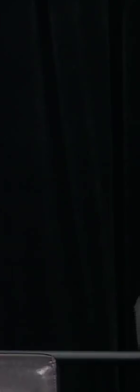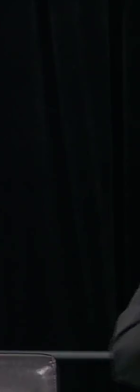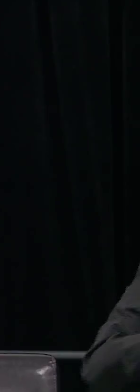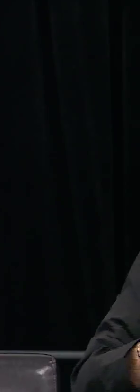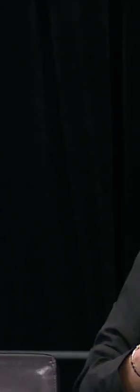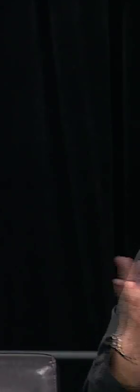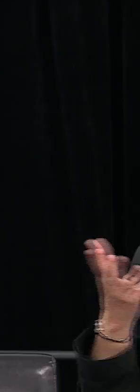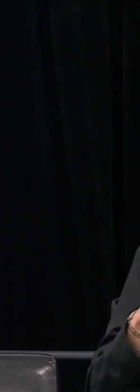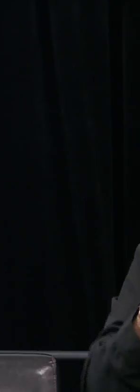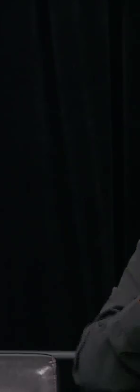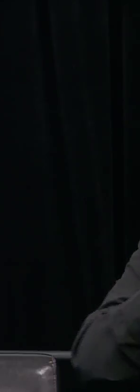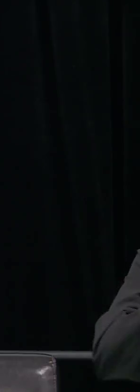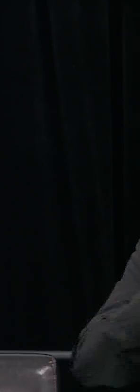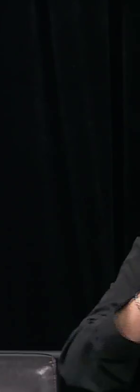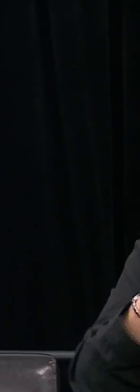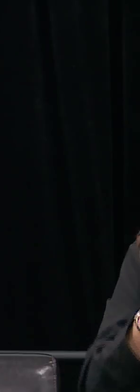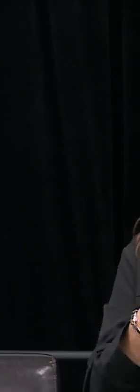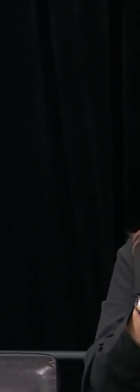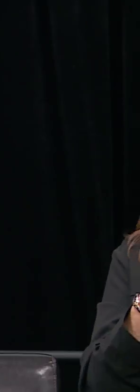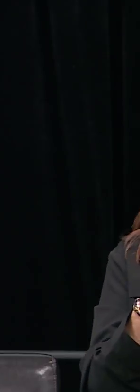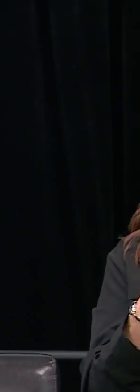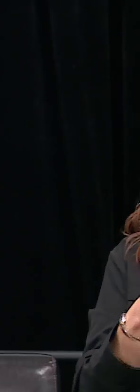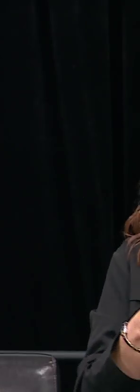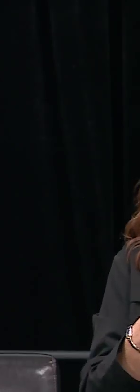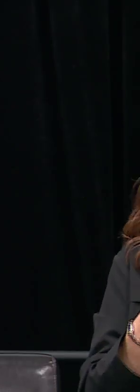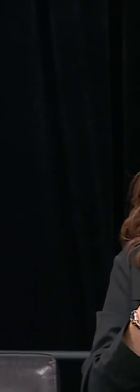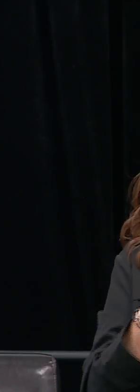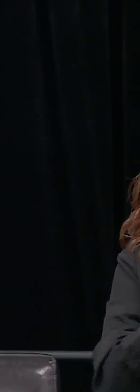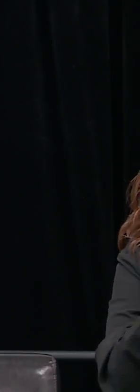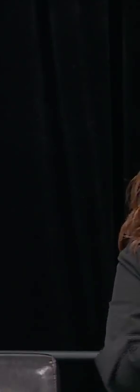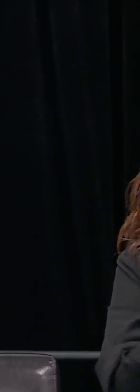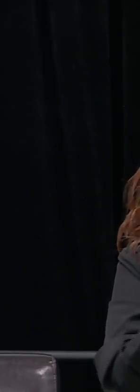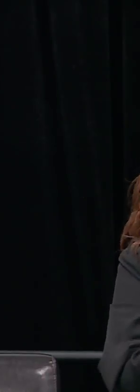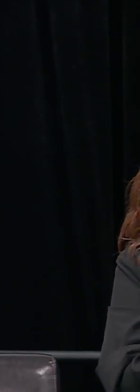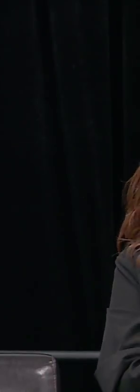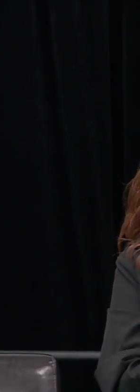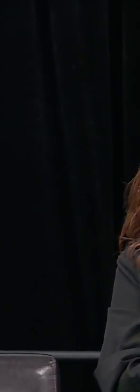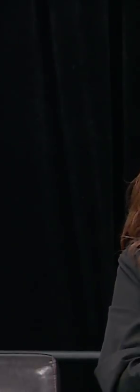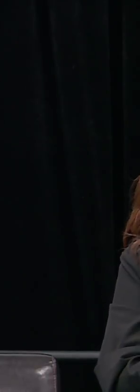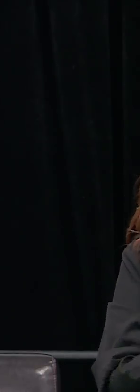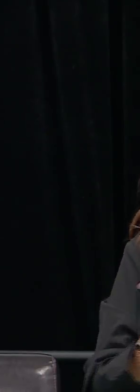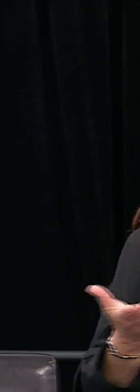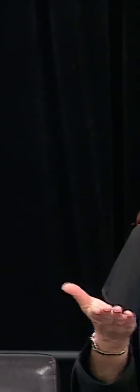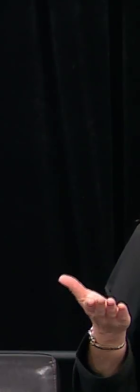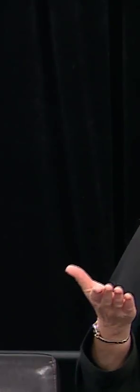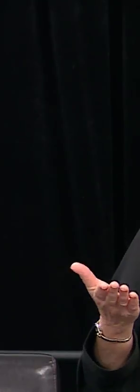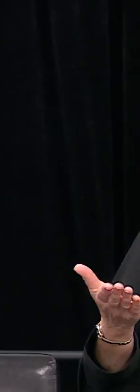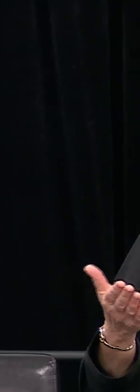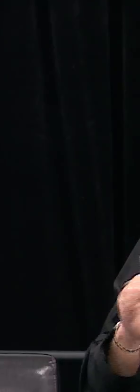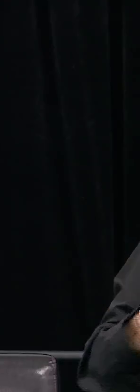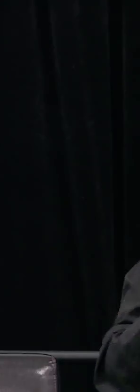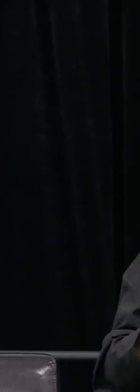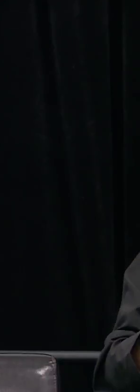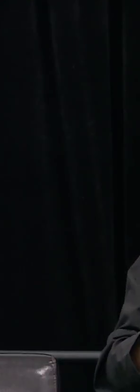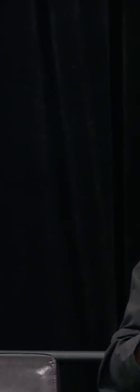it, which is cost. It's $100 an hour. You can't pay a coffee to a